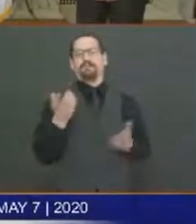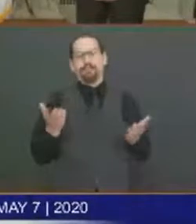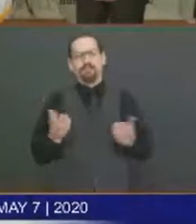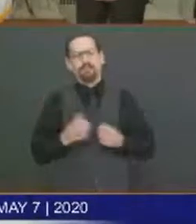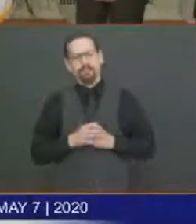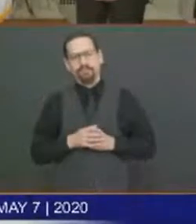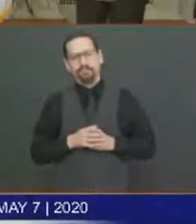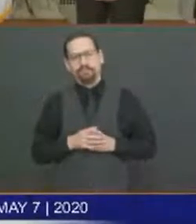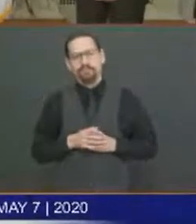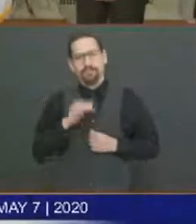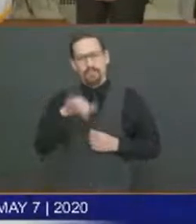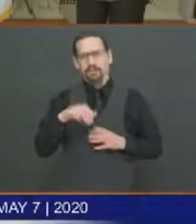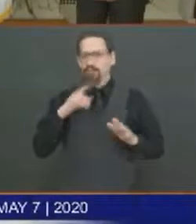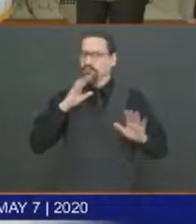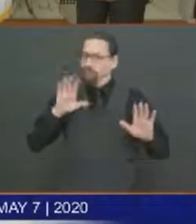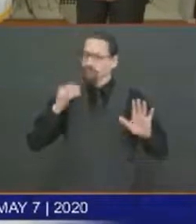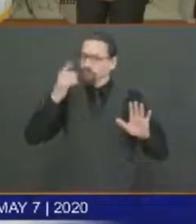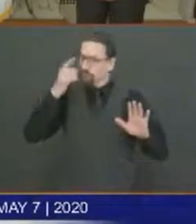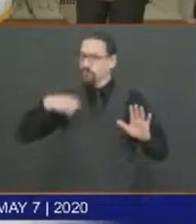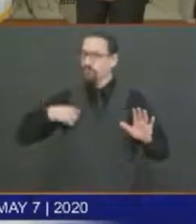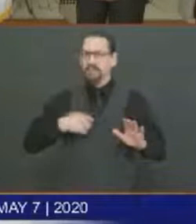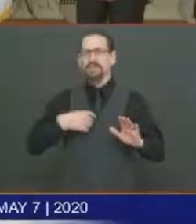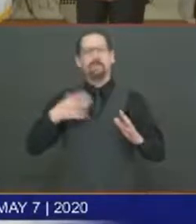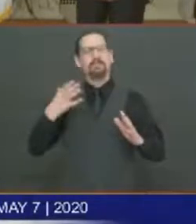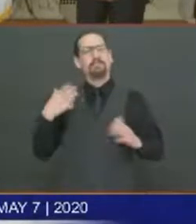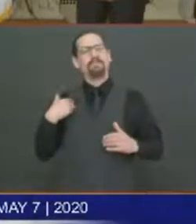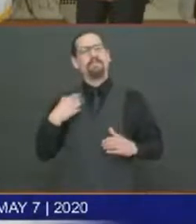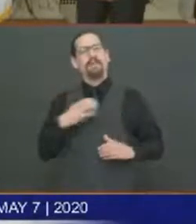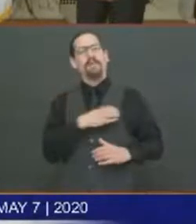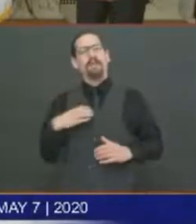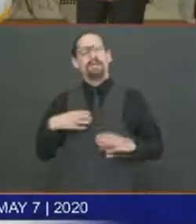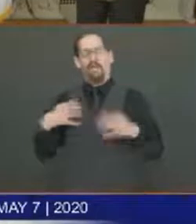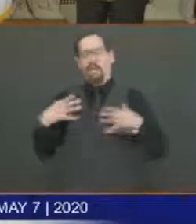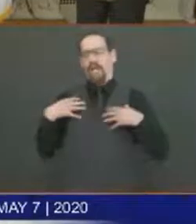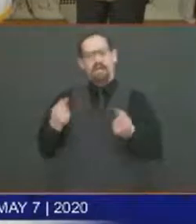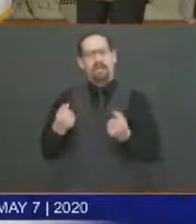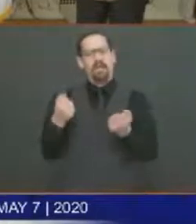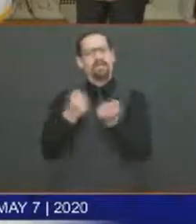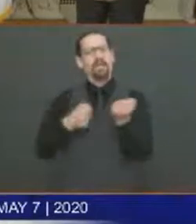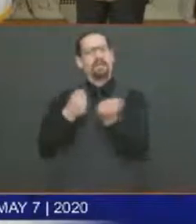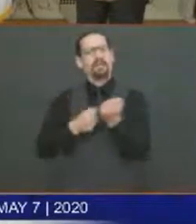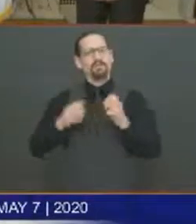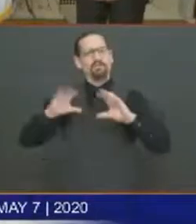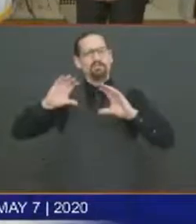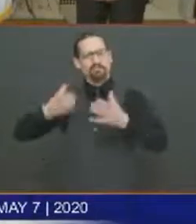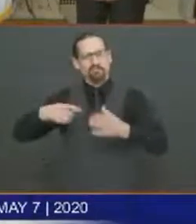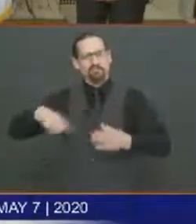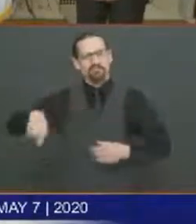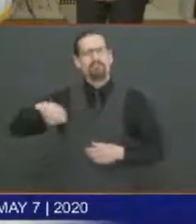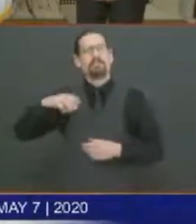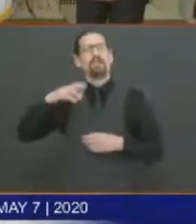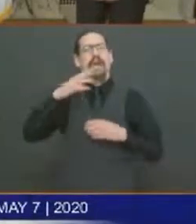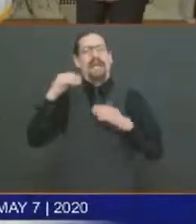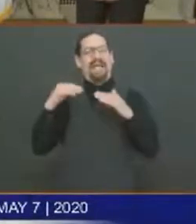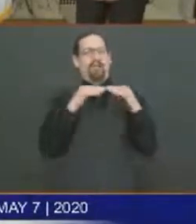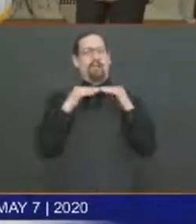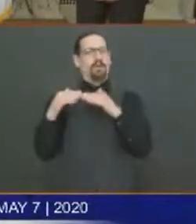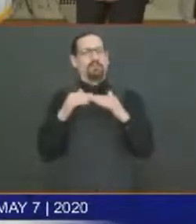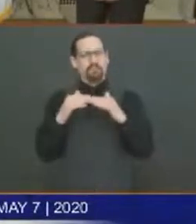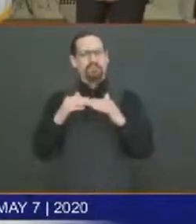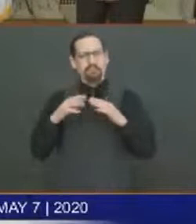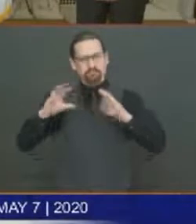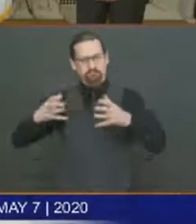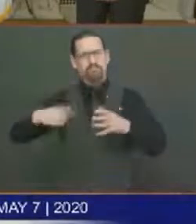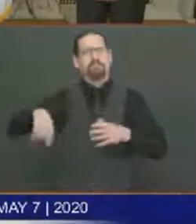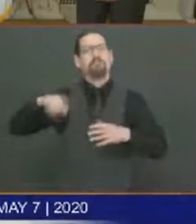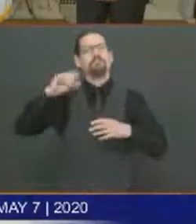Commission for Health Advocacy and Equity to continue to hold us accountable, knowing how critical it is to make sure that